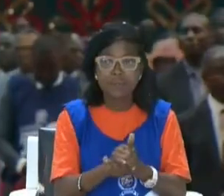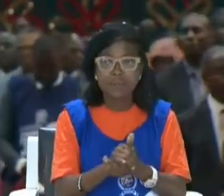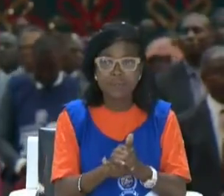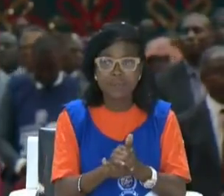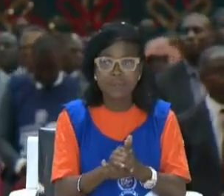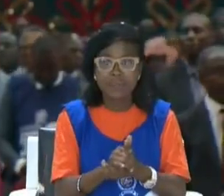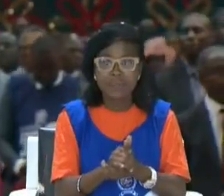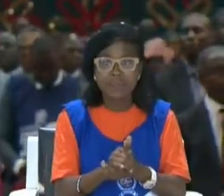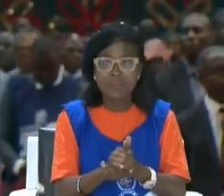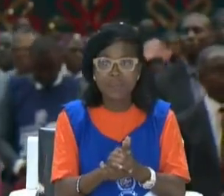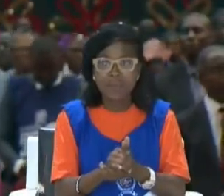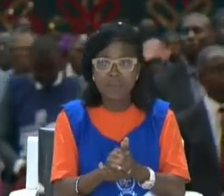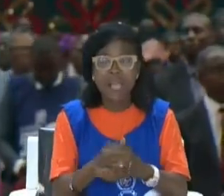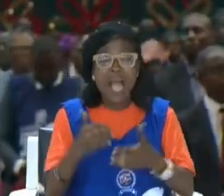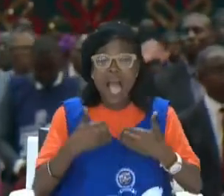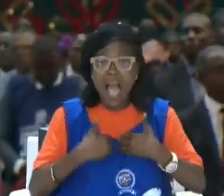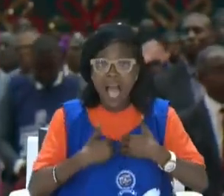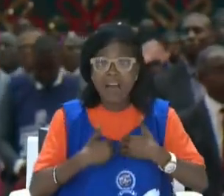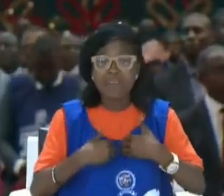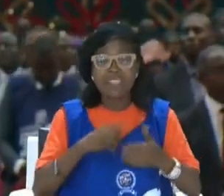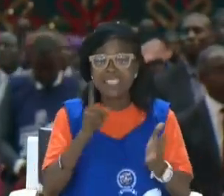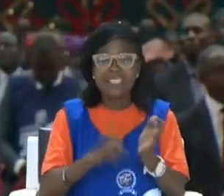had this peculiar problem